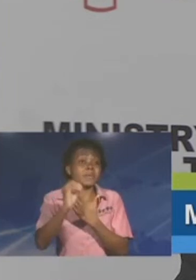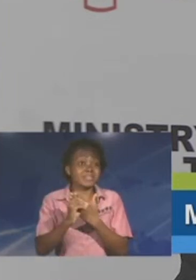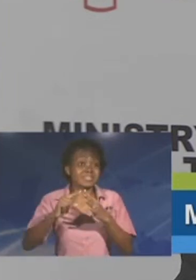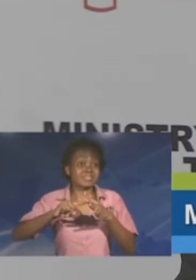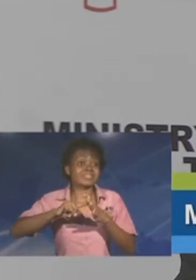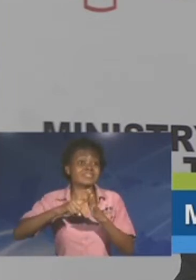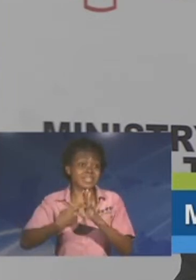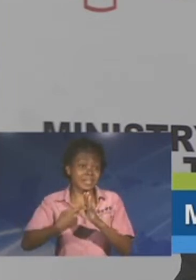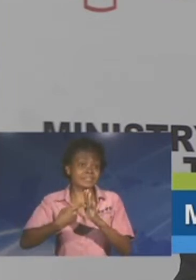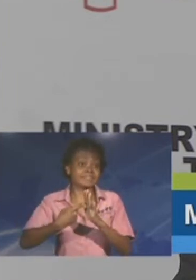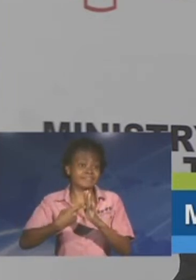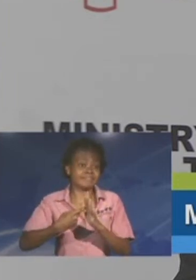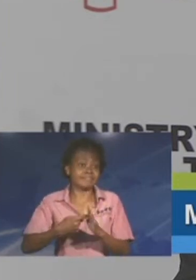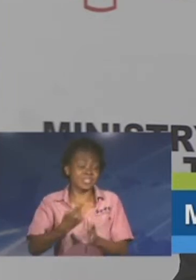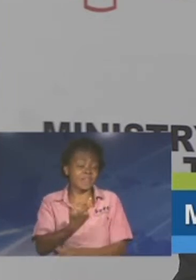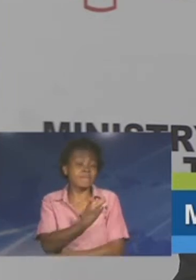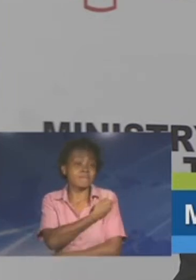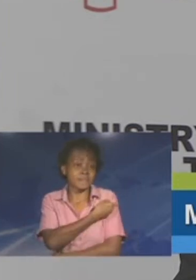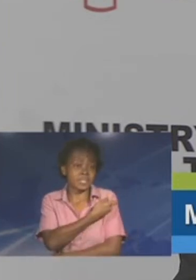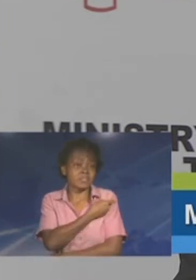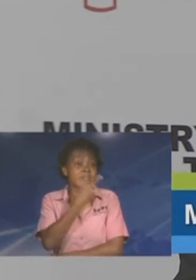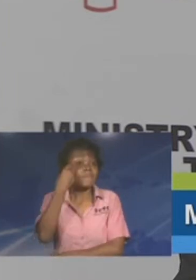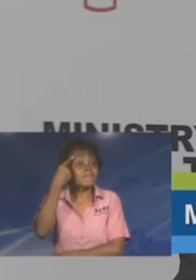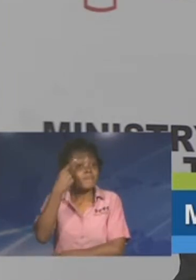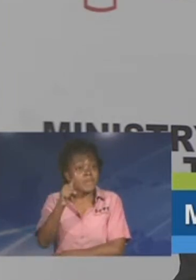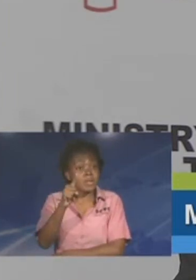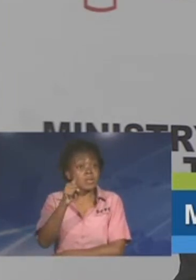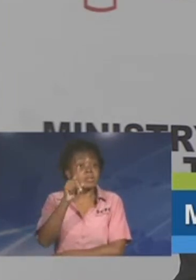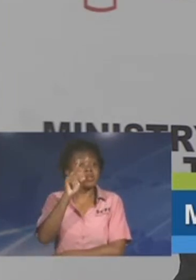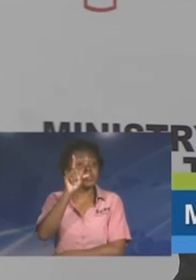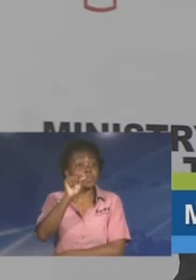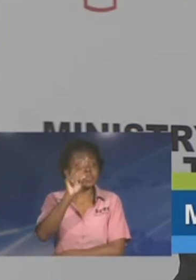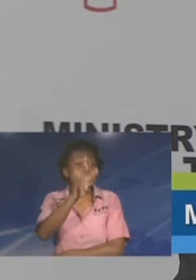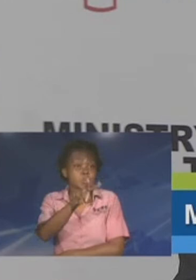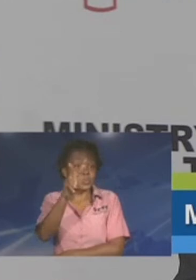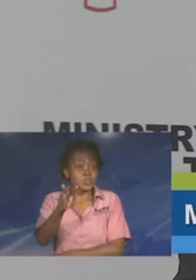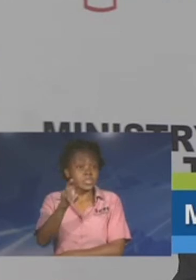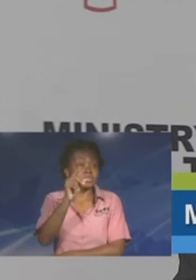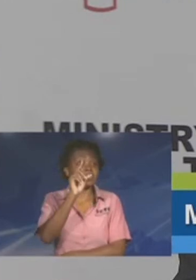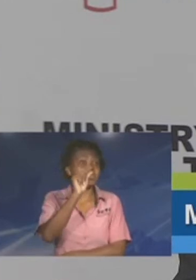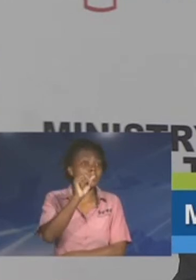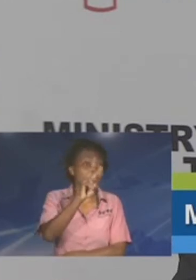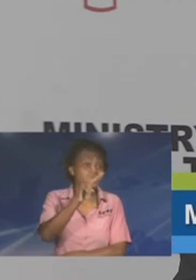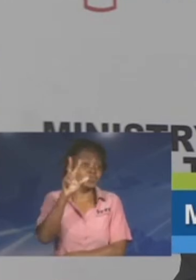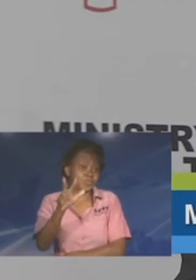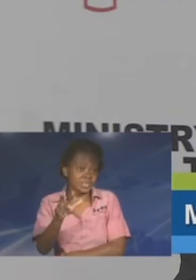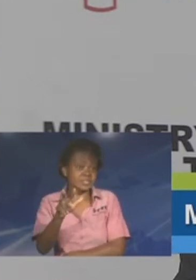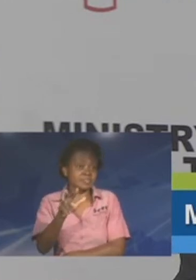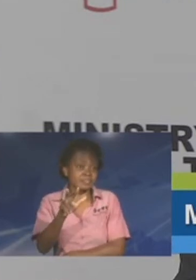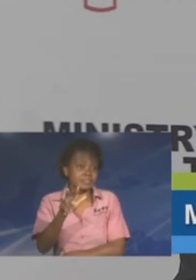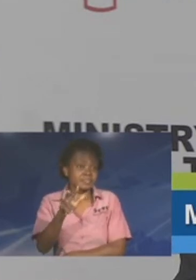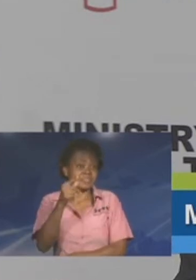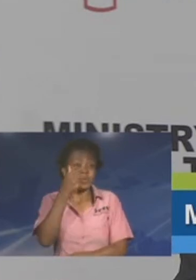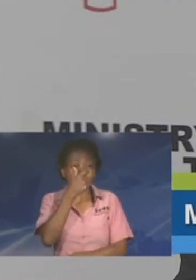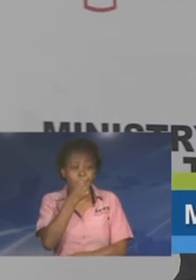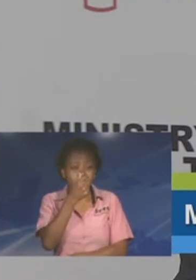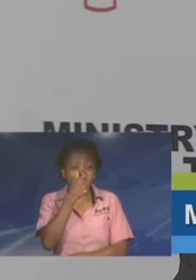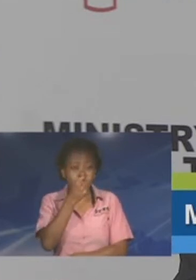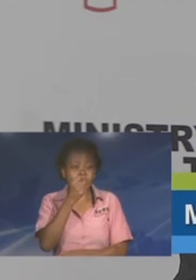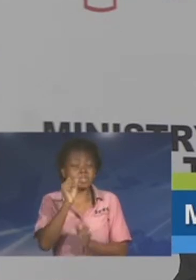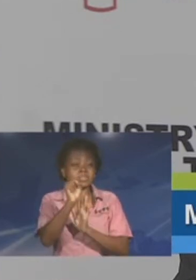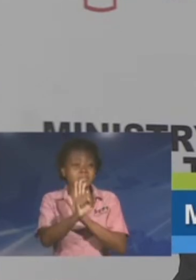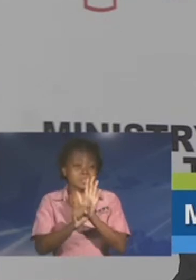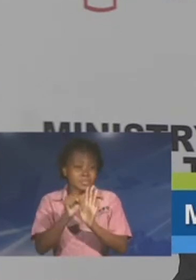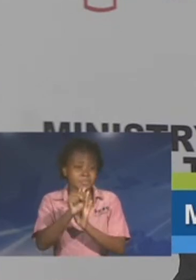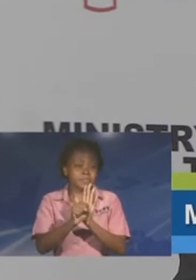the 2022-23 immunization program for influenza. But we have picked up one unusual case in